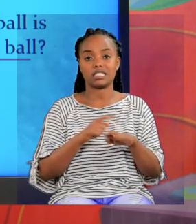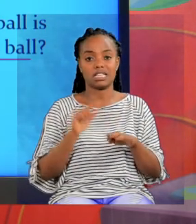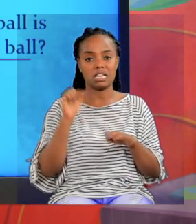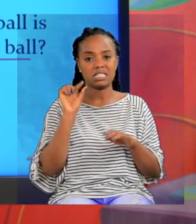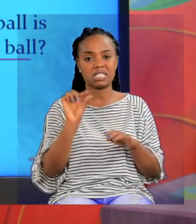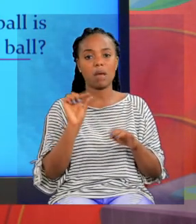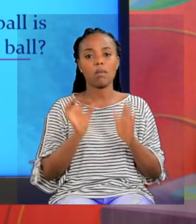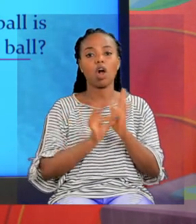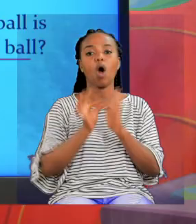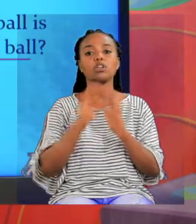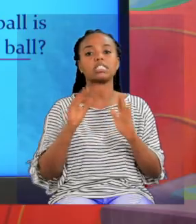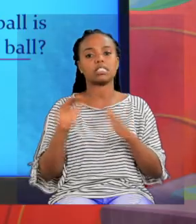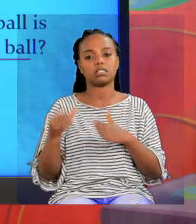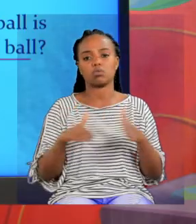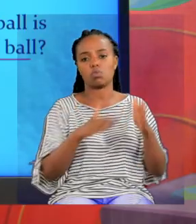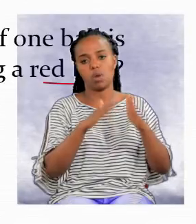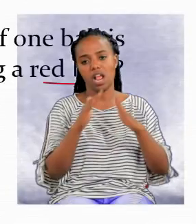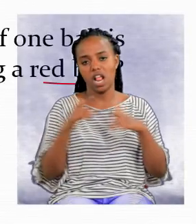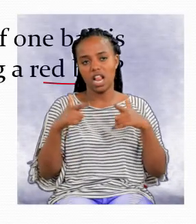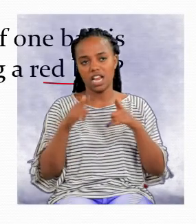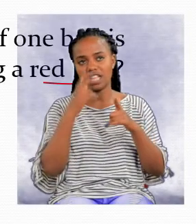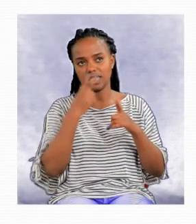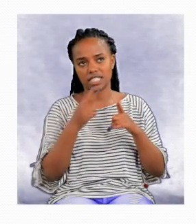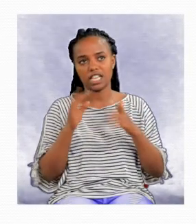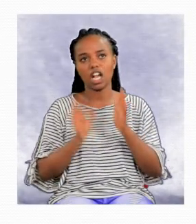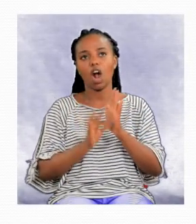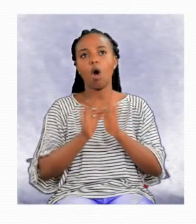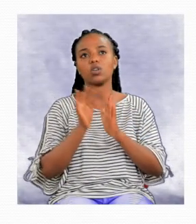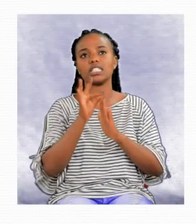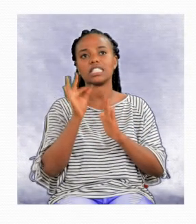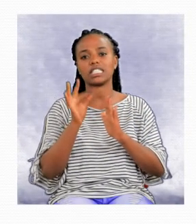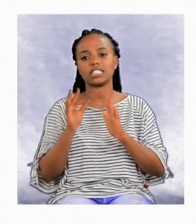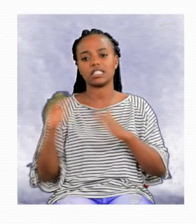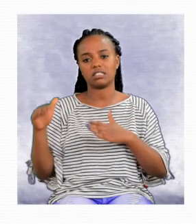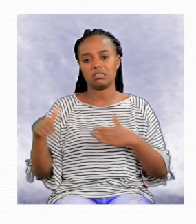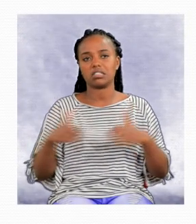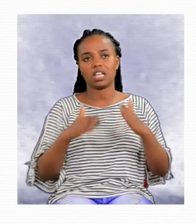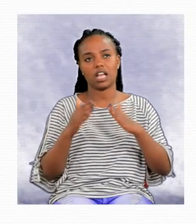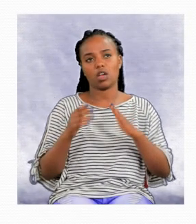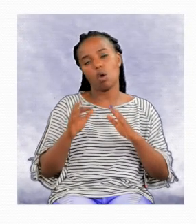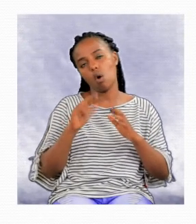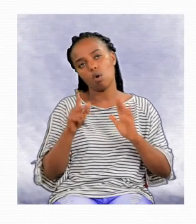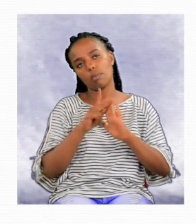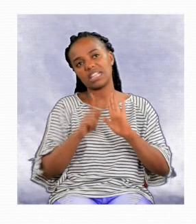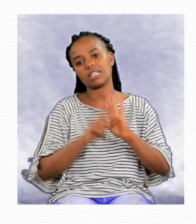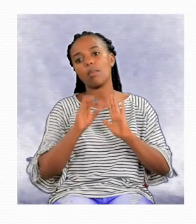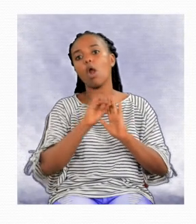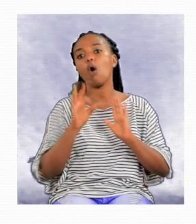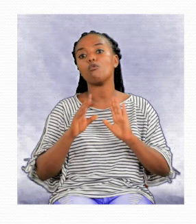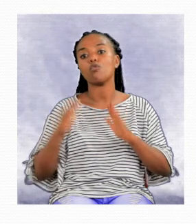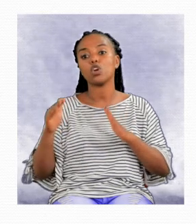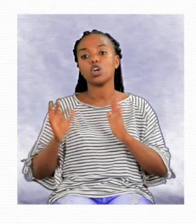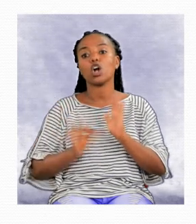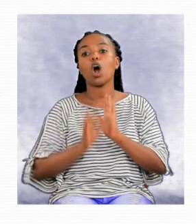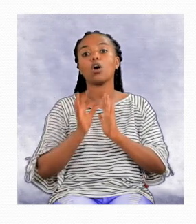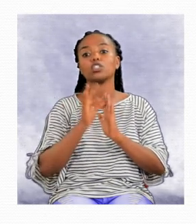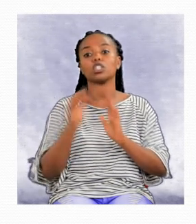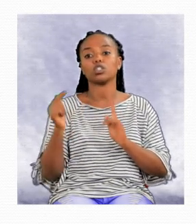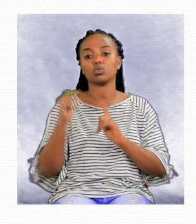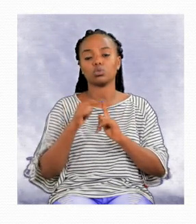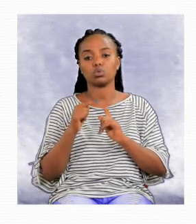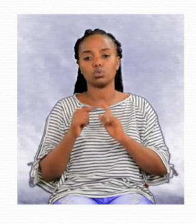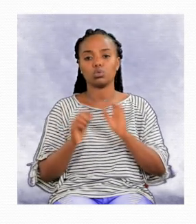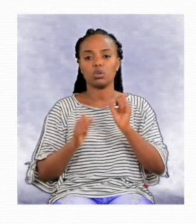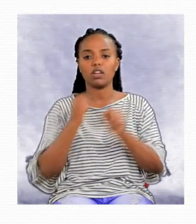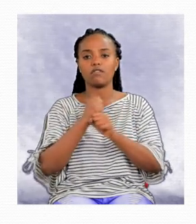counting technique. So let's see counting techniques or principle of counting. To evaluate